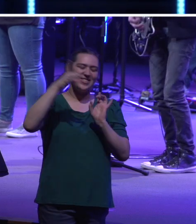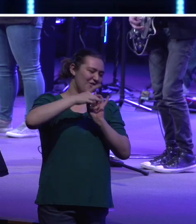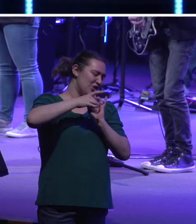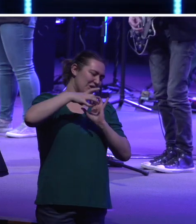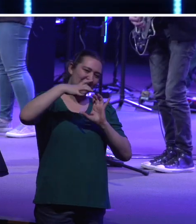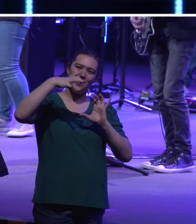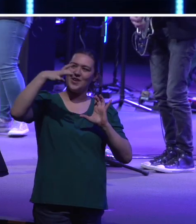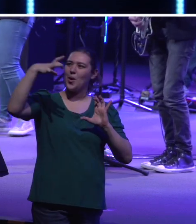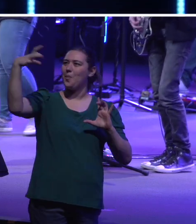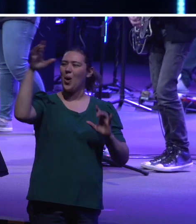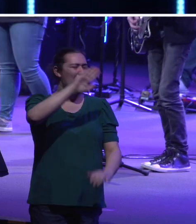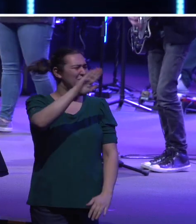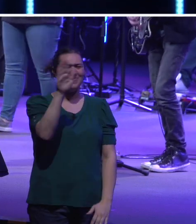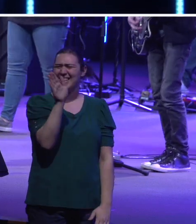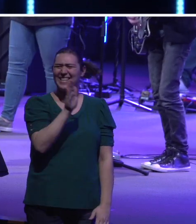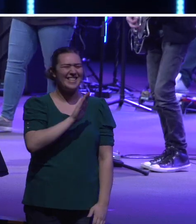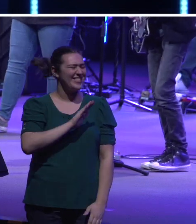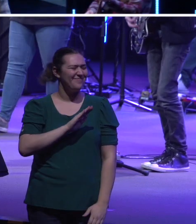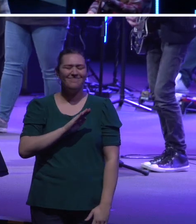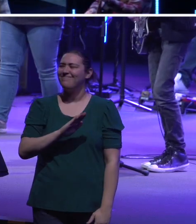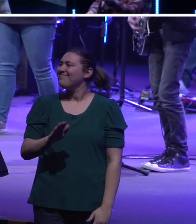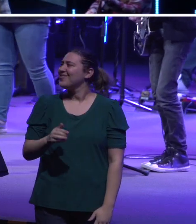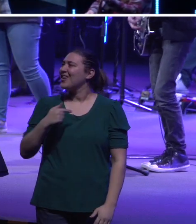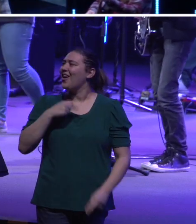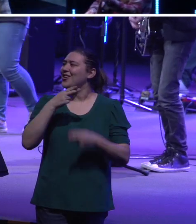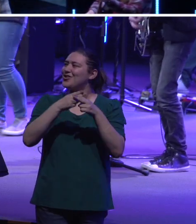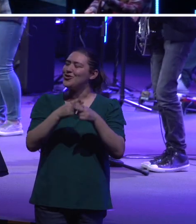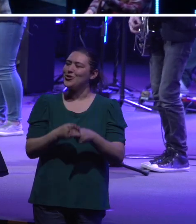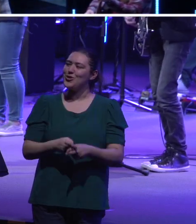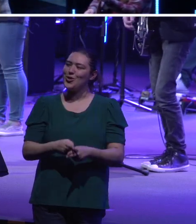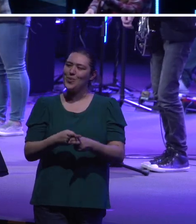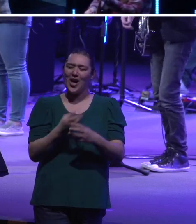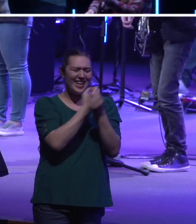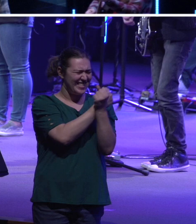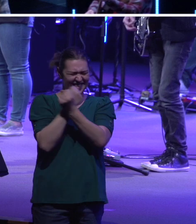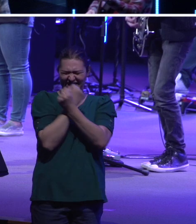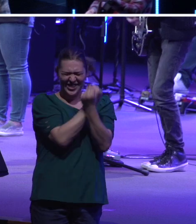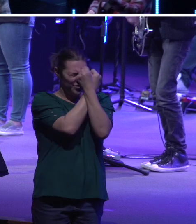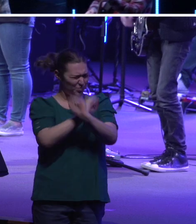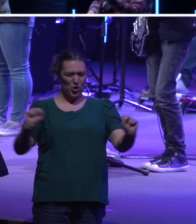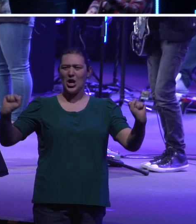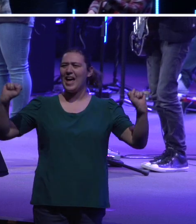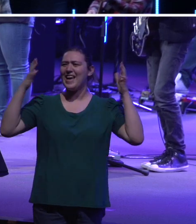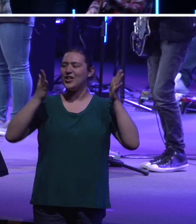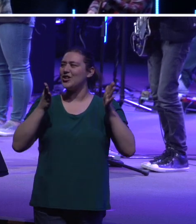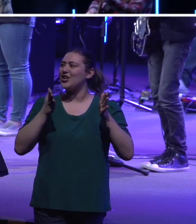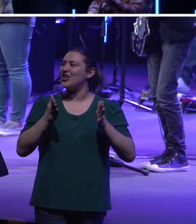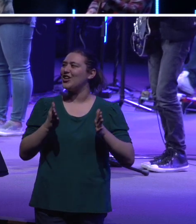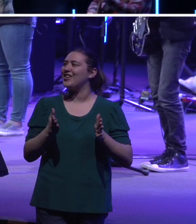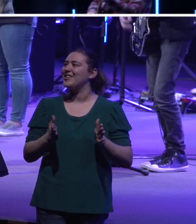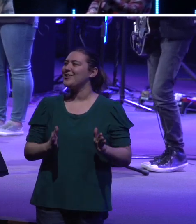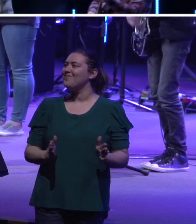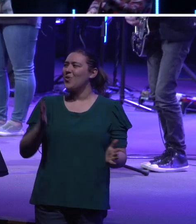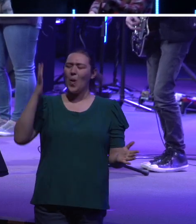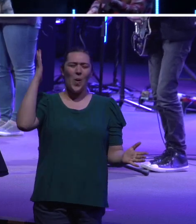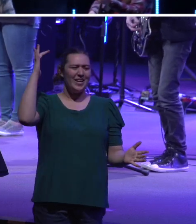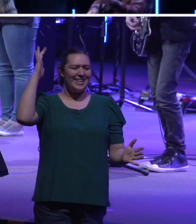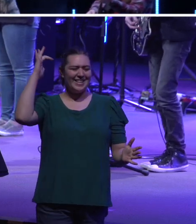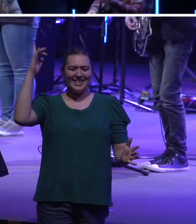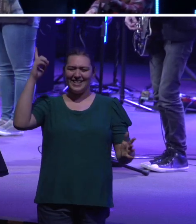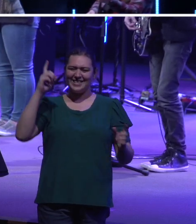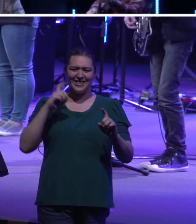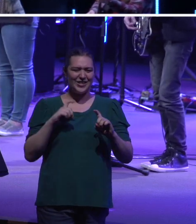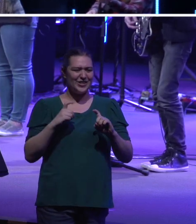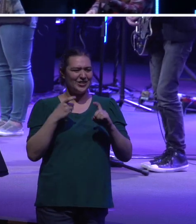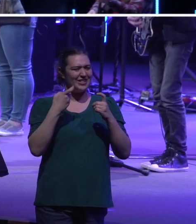You're never giving up on me. I call you bondage breaker. Oh, you're